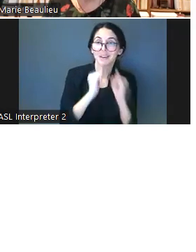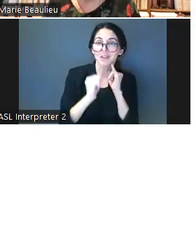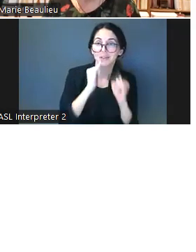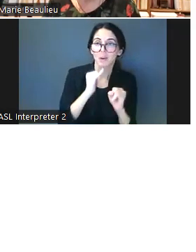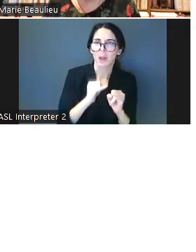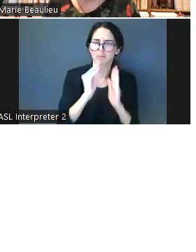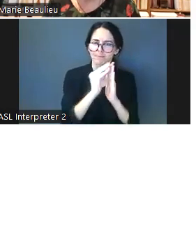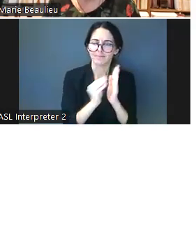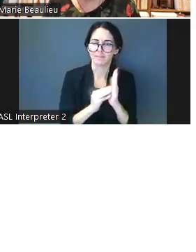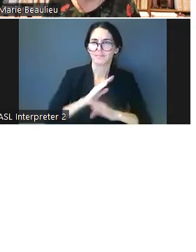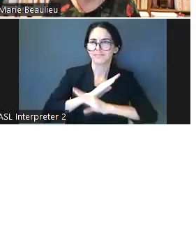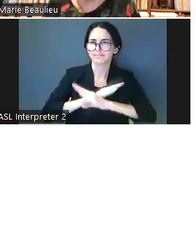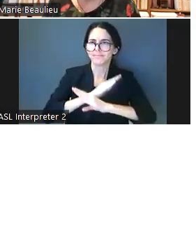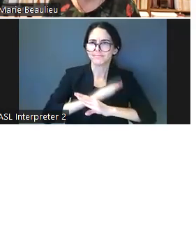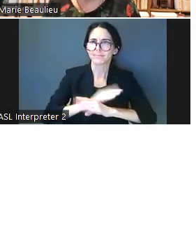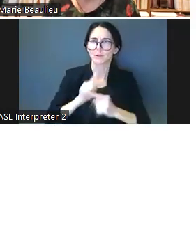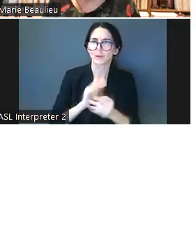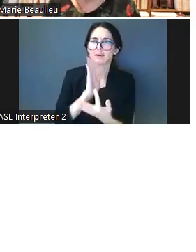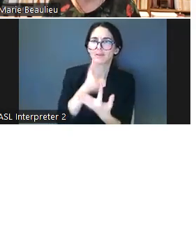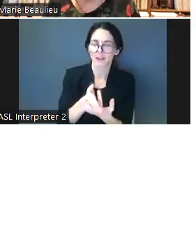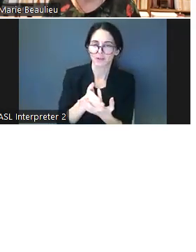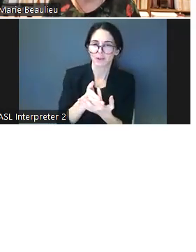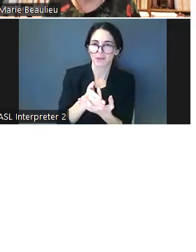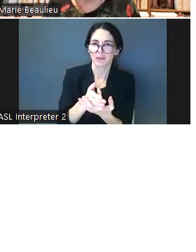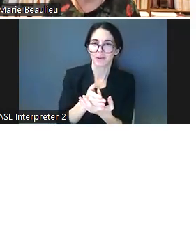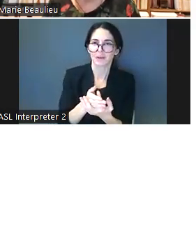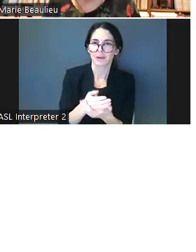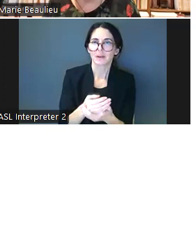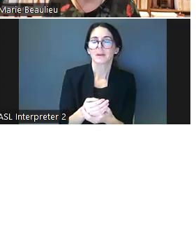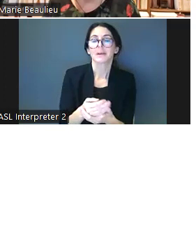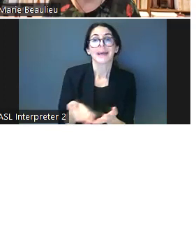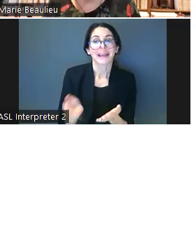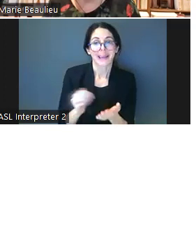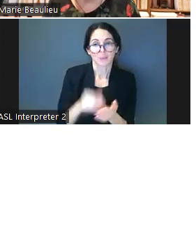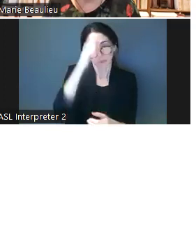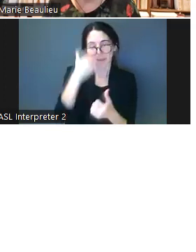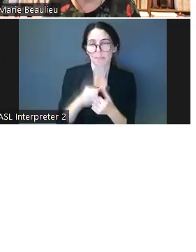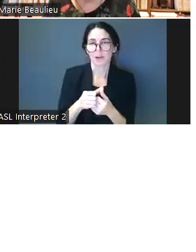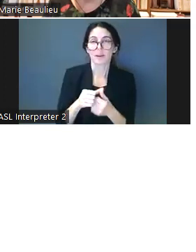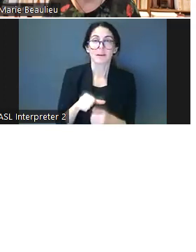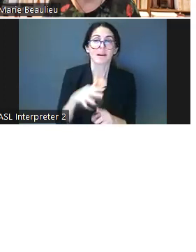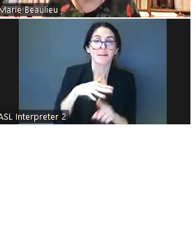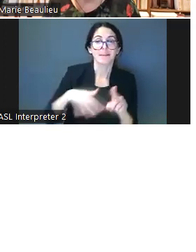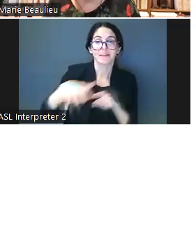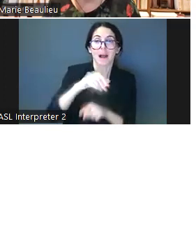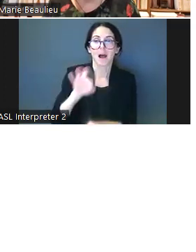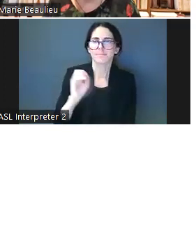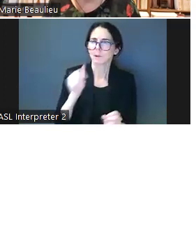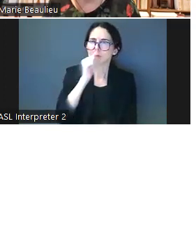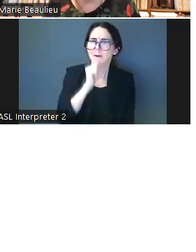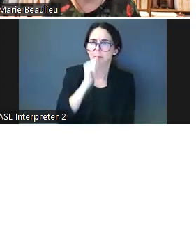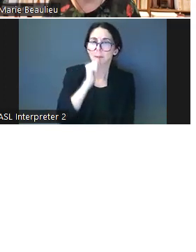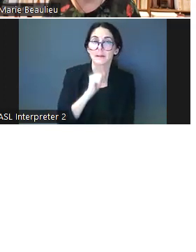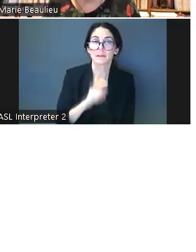and drivers to intervention in a context of intolerance between residents. So Here a man says, when